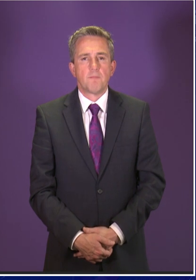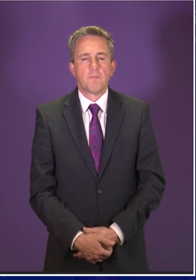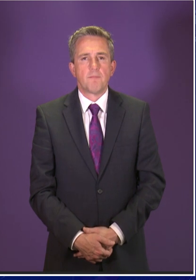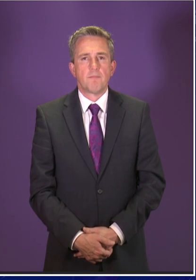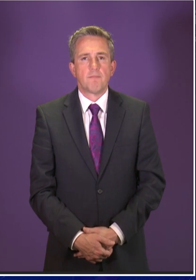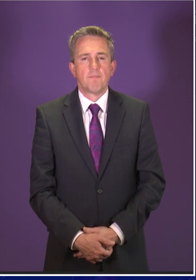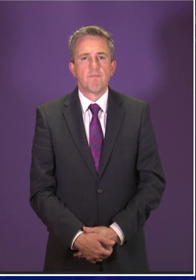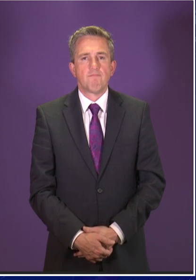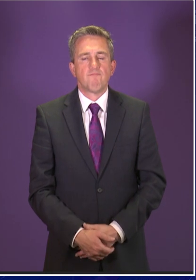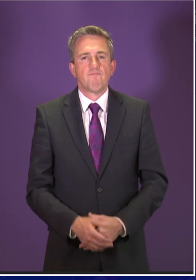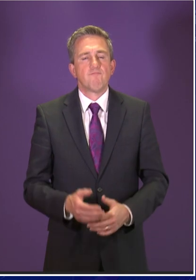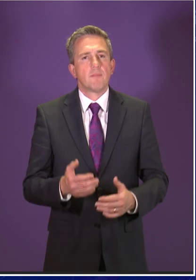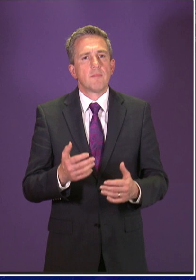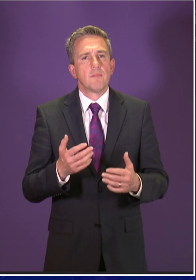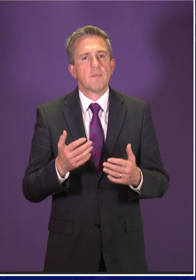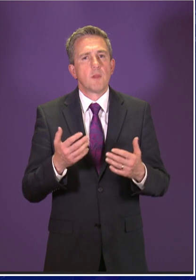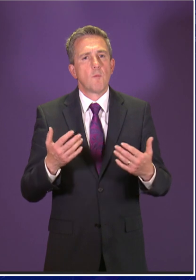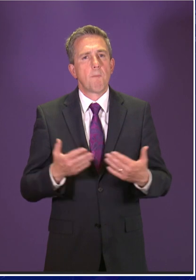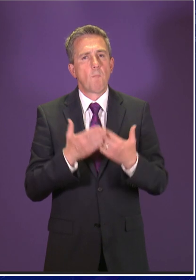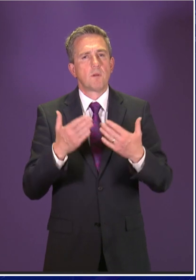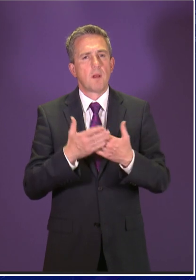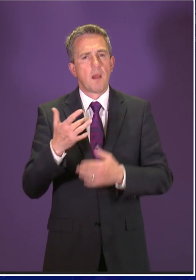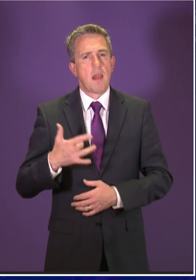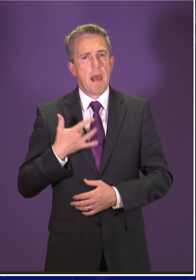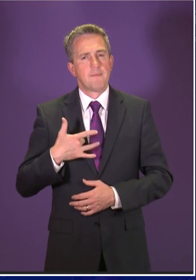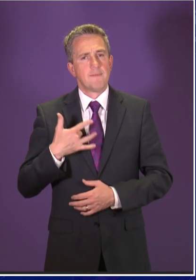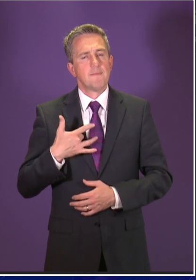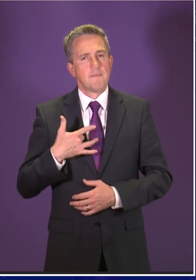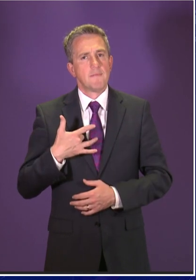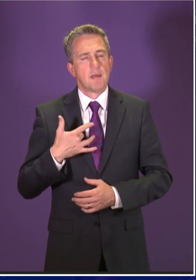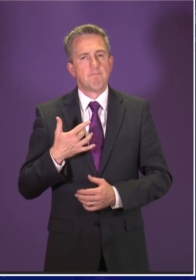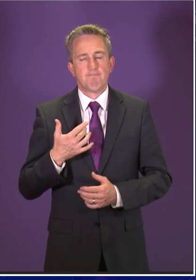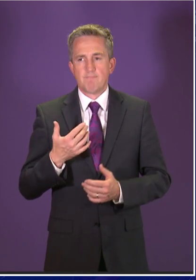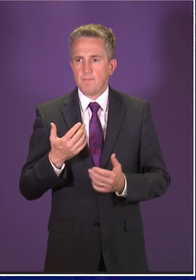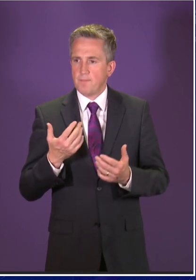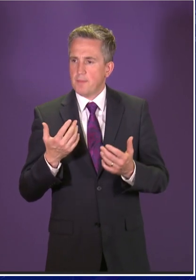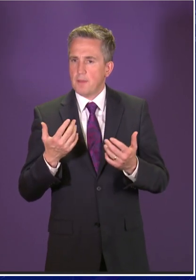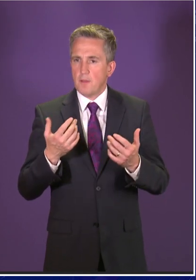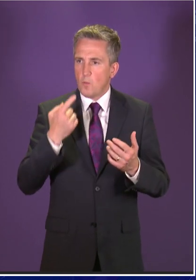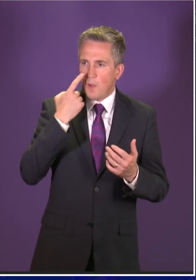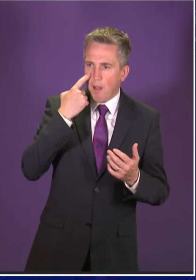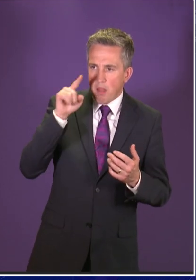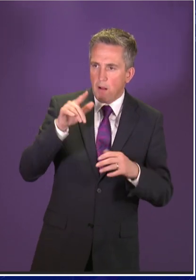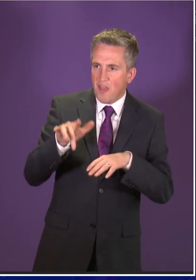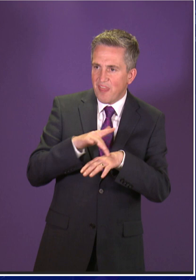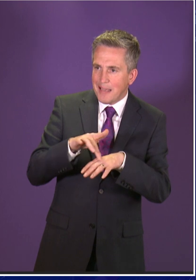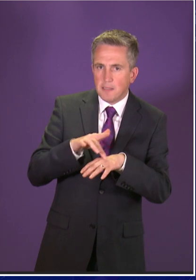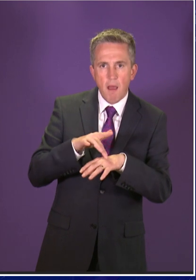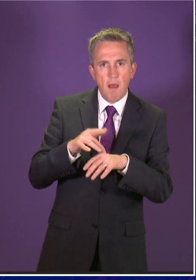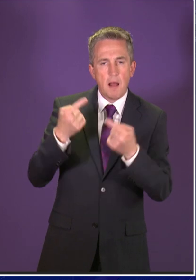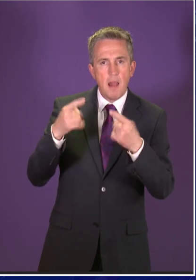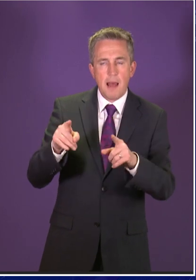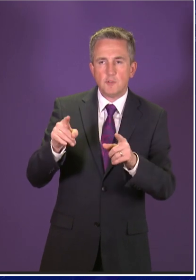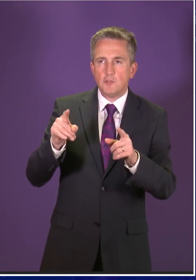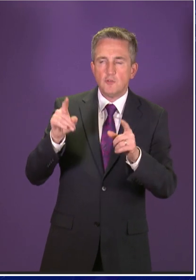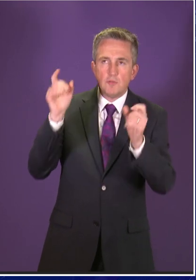As a mode of civilized life that is derived from literature, theatre is at the same time a form of figurative, audiovisual